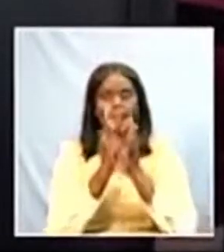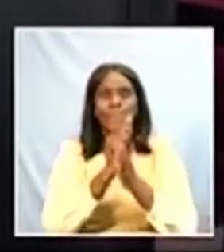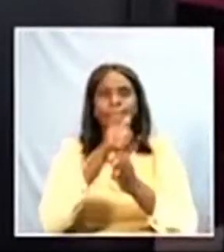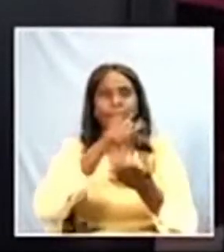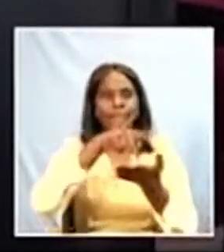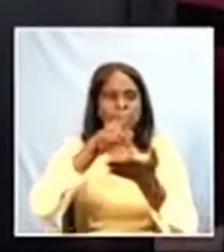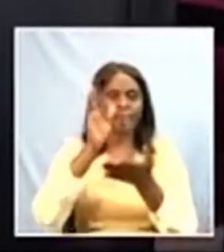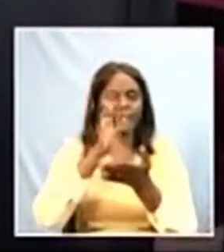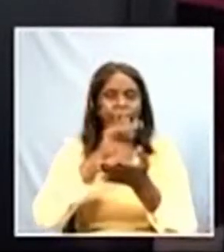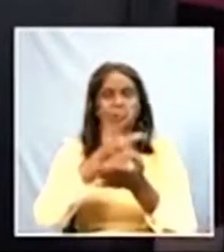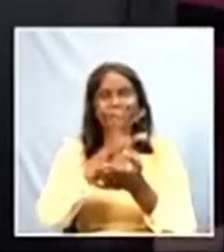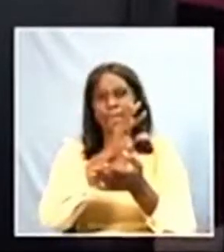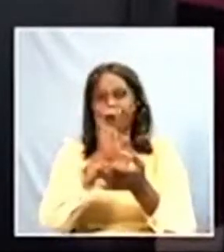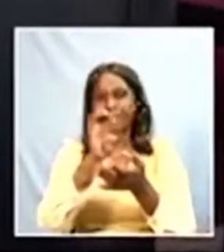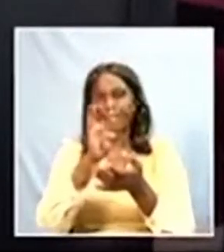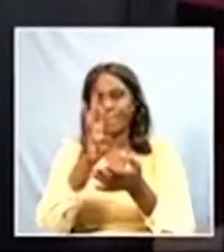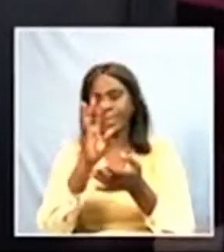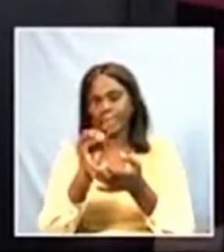paid